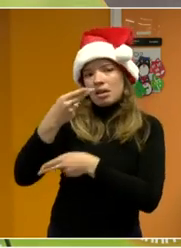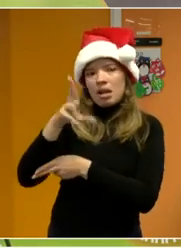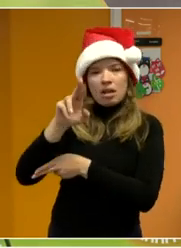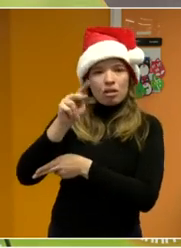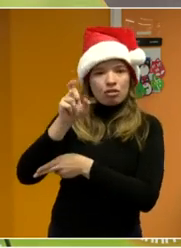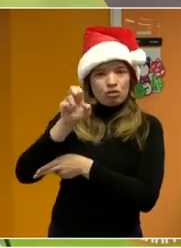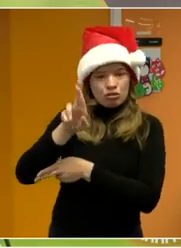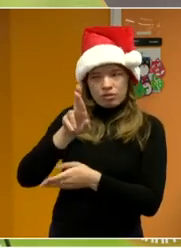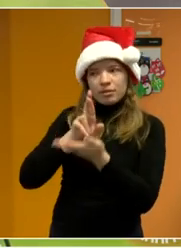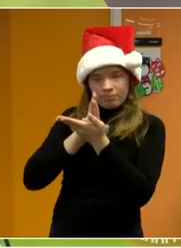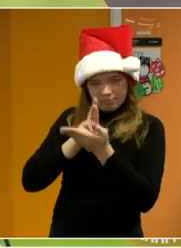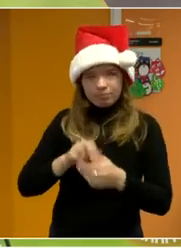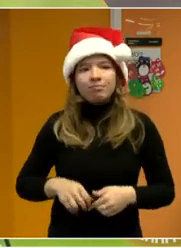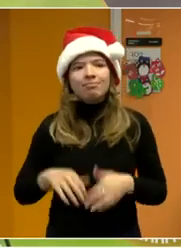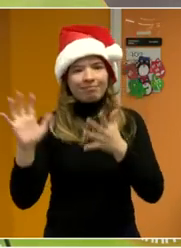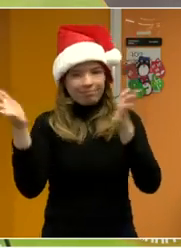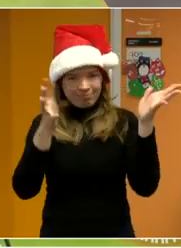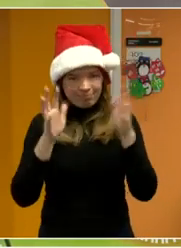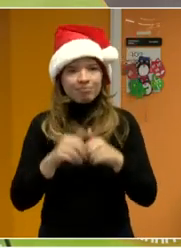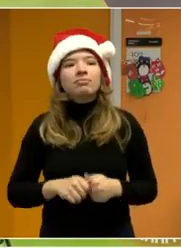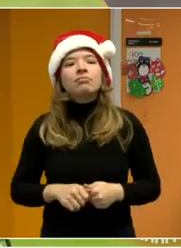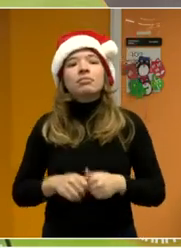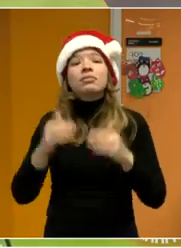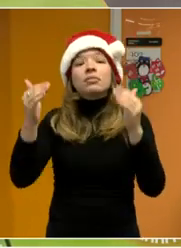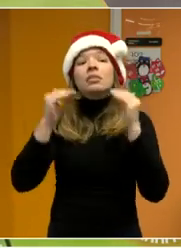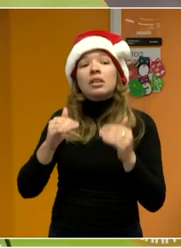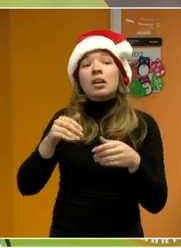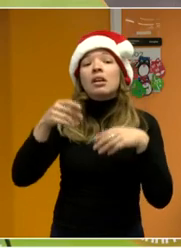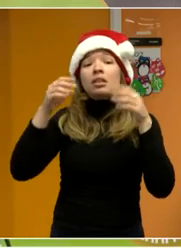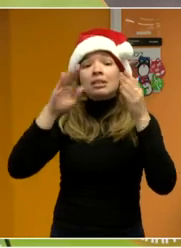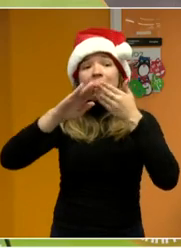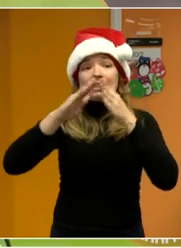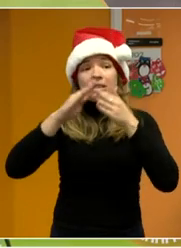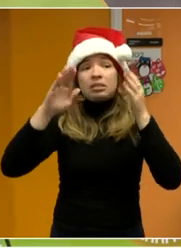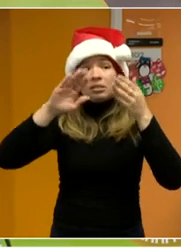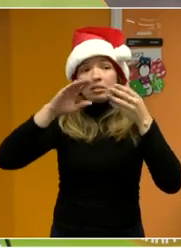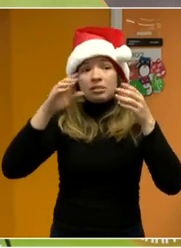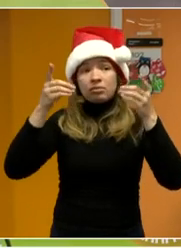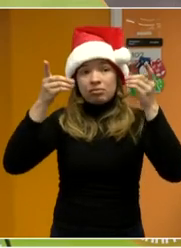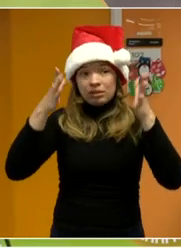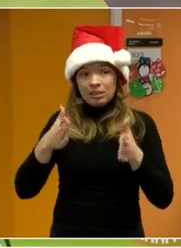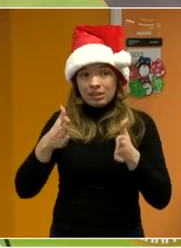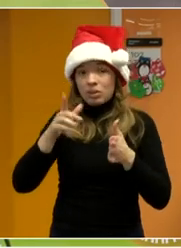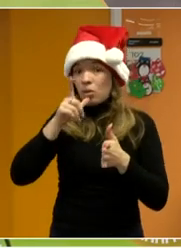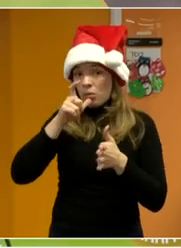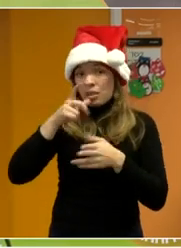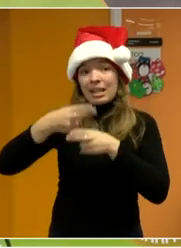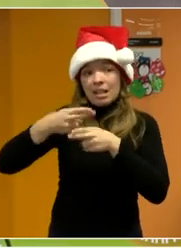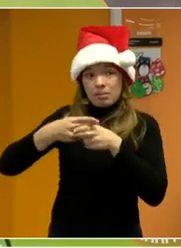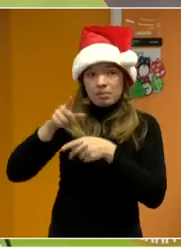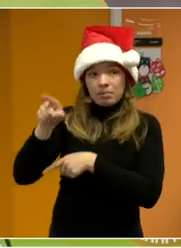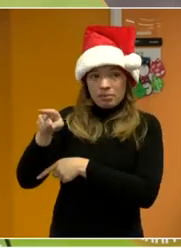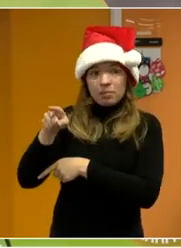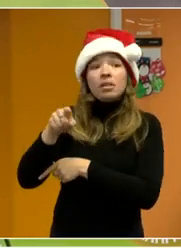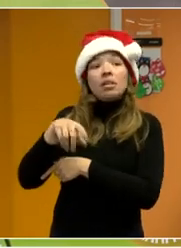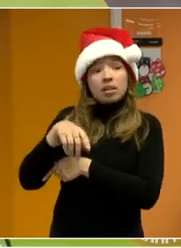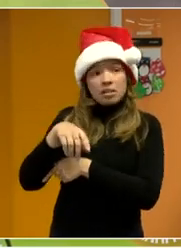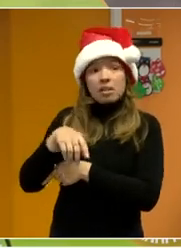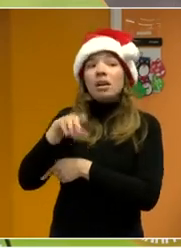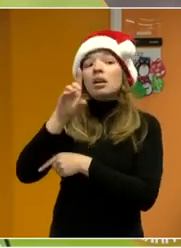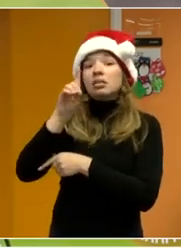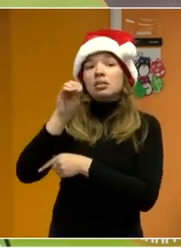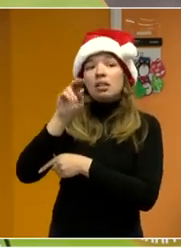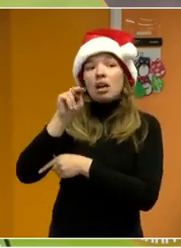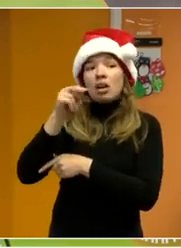as our City Administrator, Kevin Donahue, is here. And I know I also saw Linda Harley Harper. Oh,